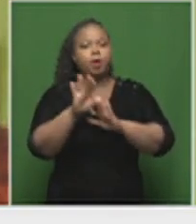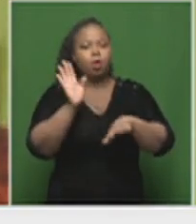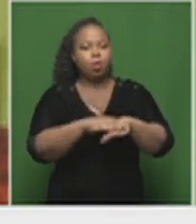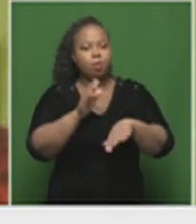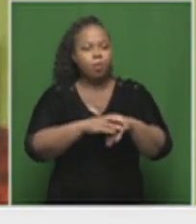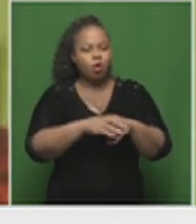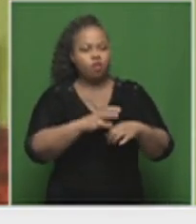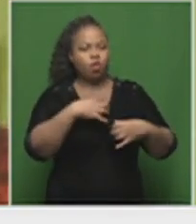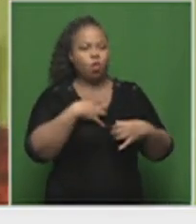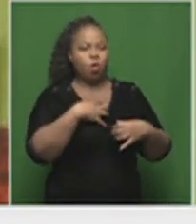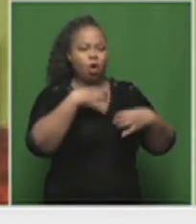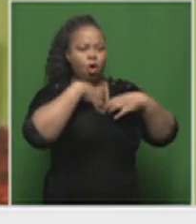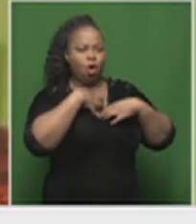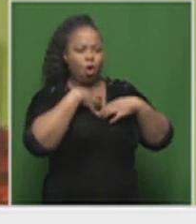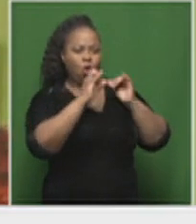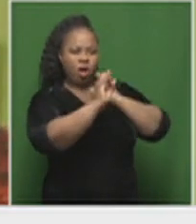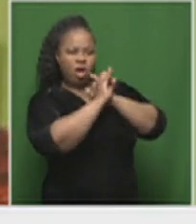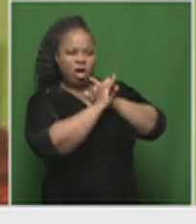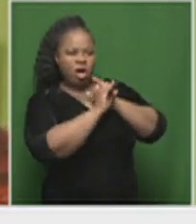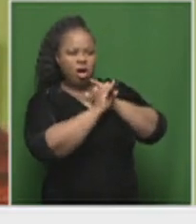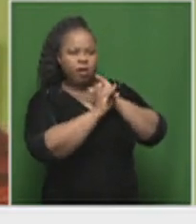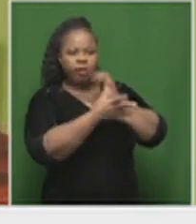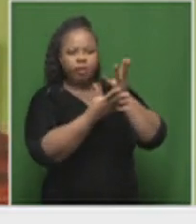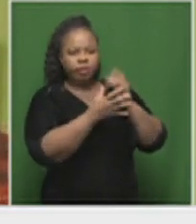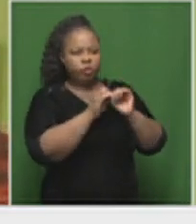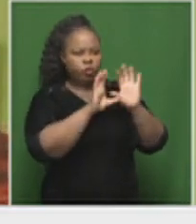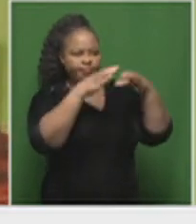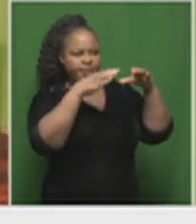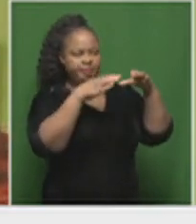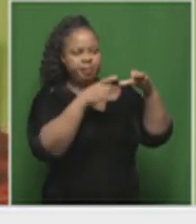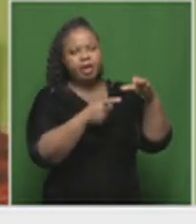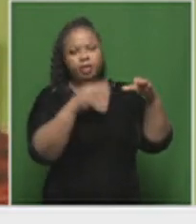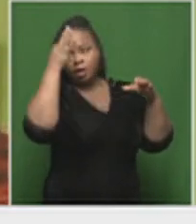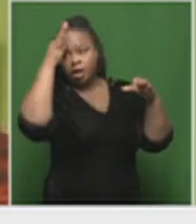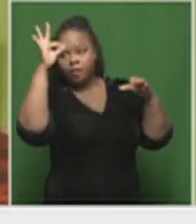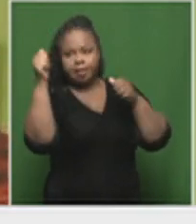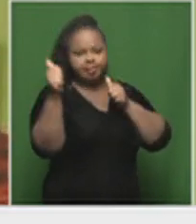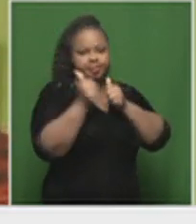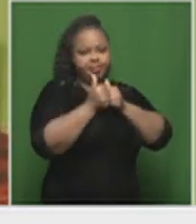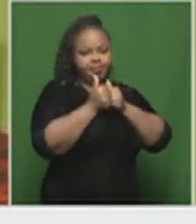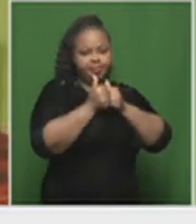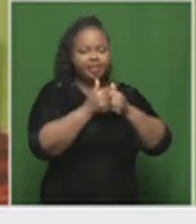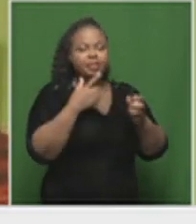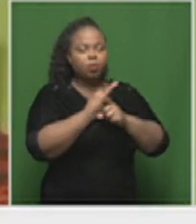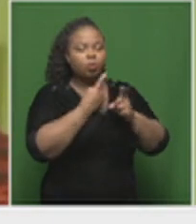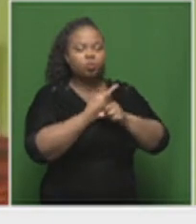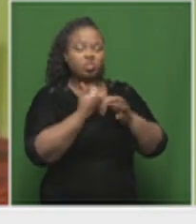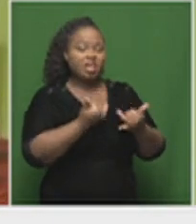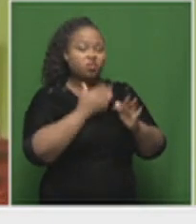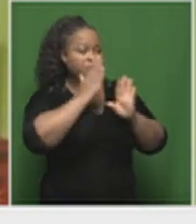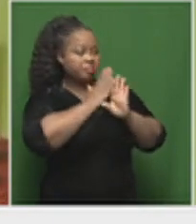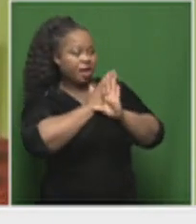monopolies, but more so in the name of private-public partnerships. And we know that in most cases, private partnerships